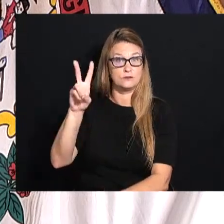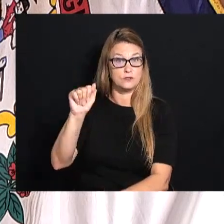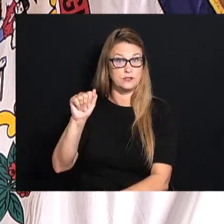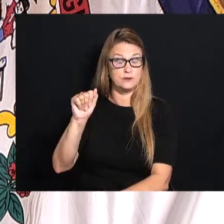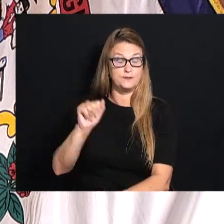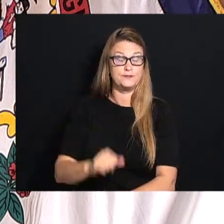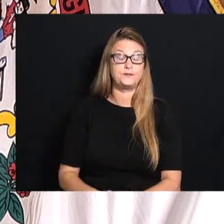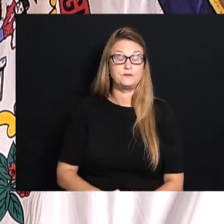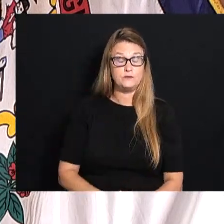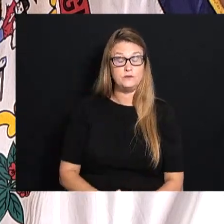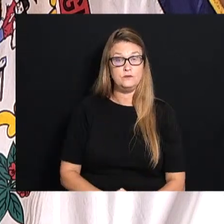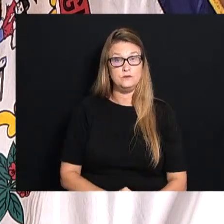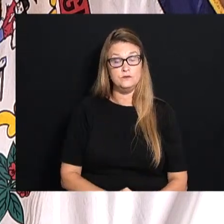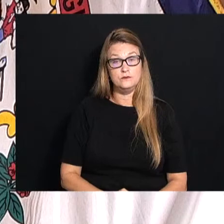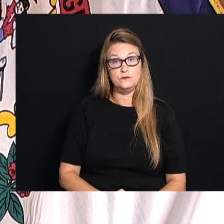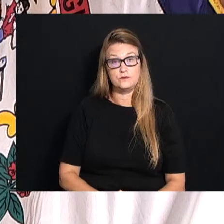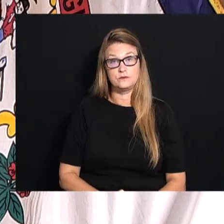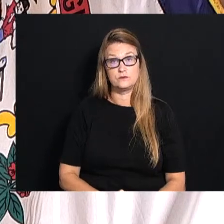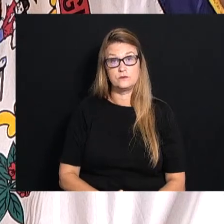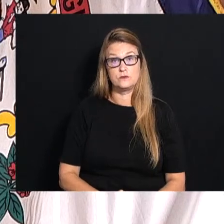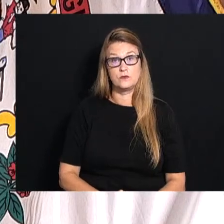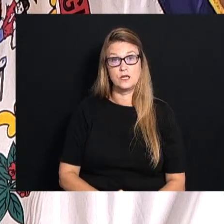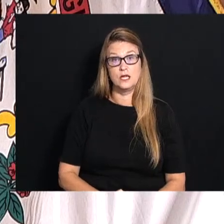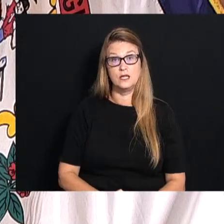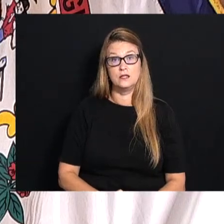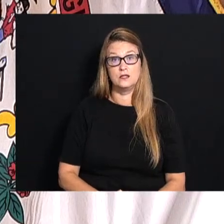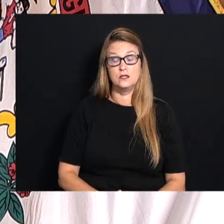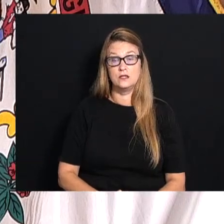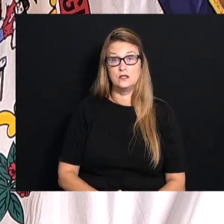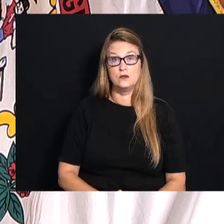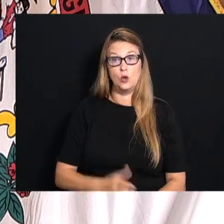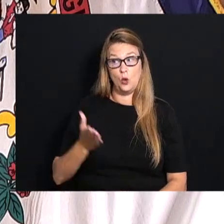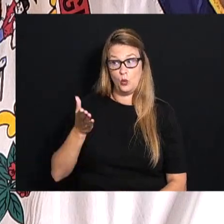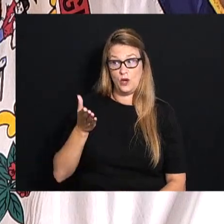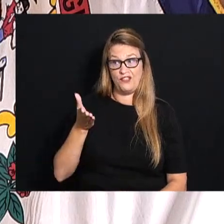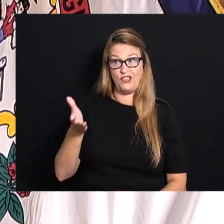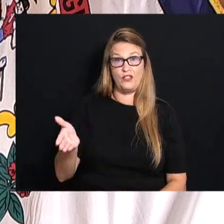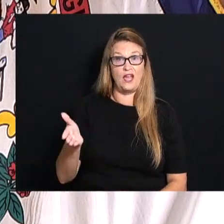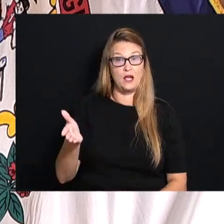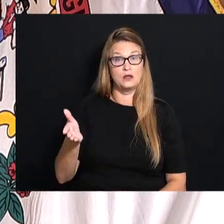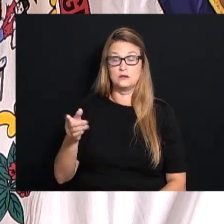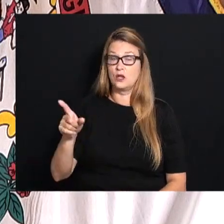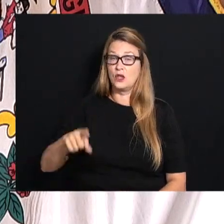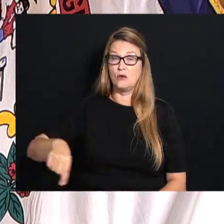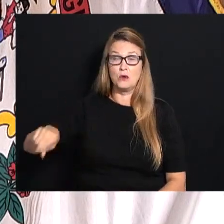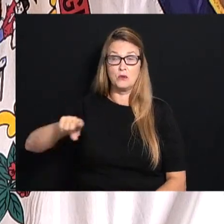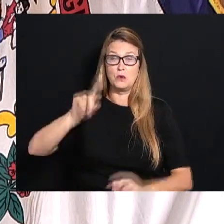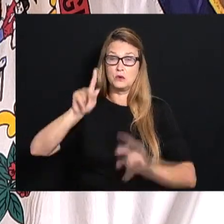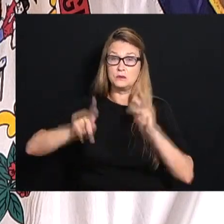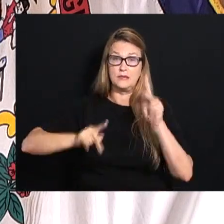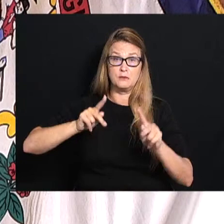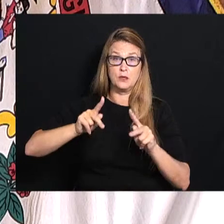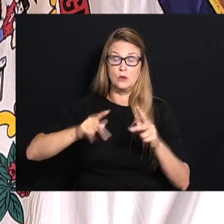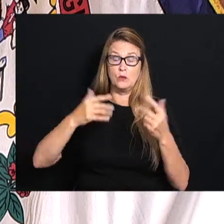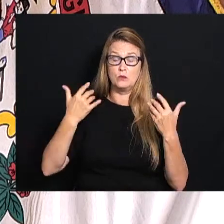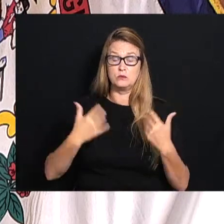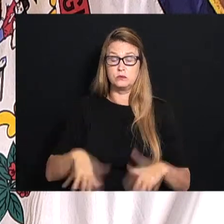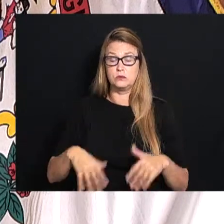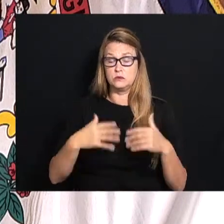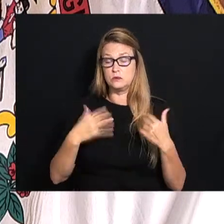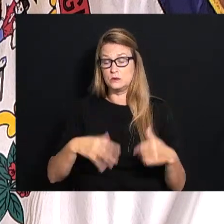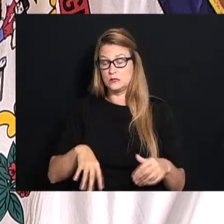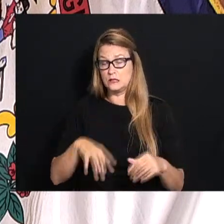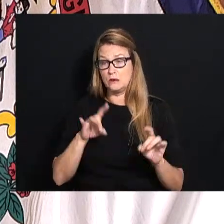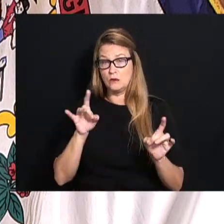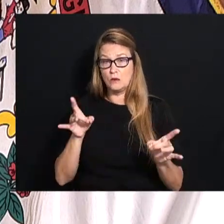we went there, and those folks are really hurting right now. I've seen